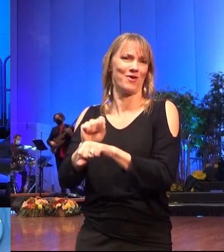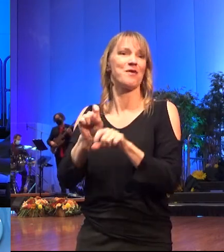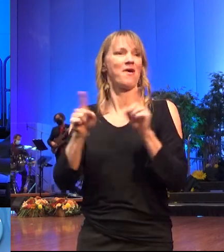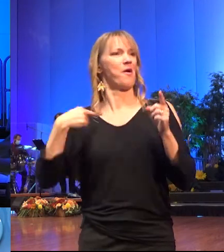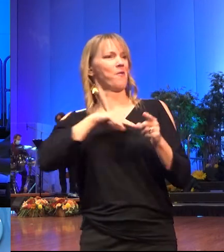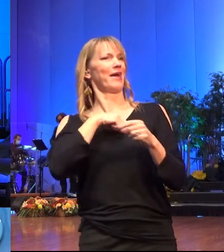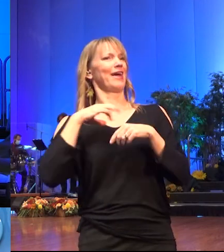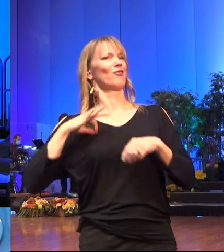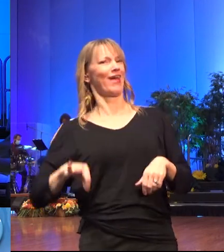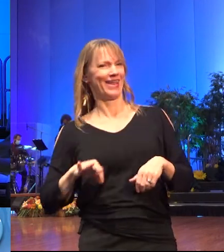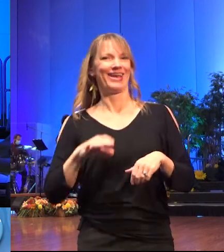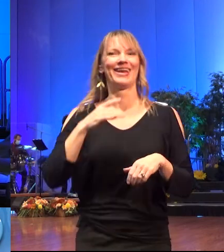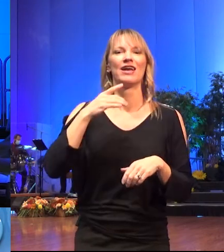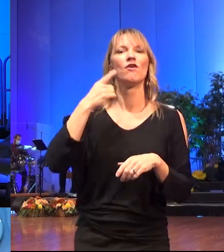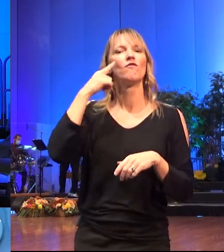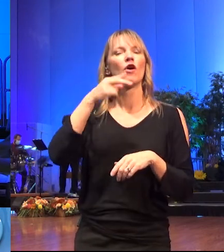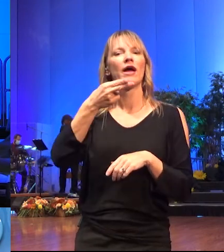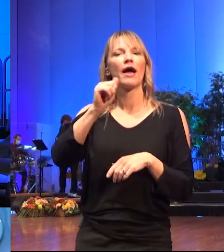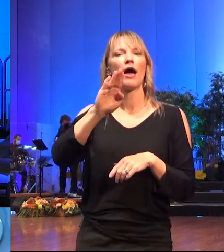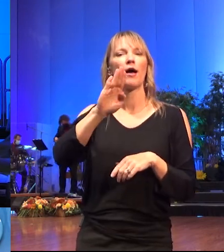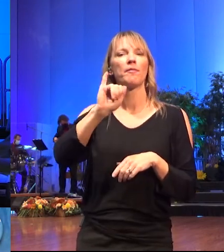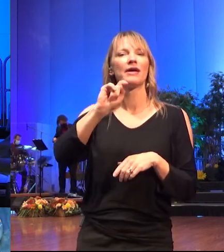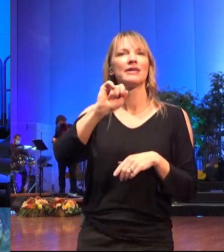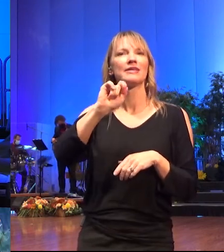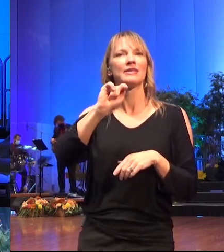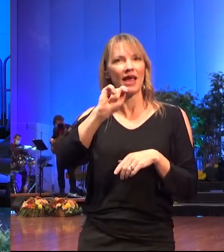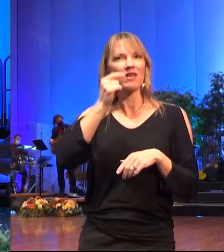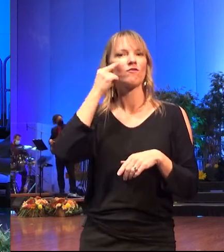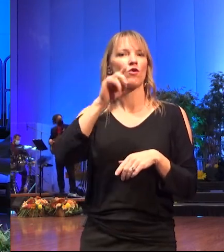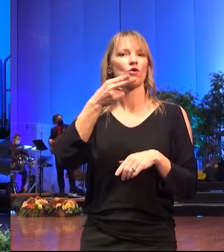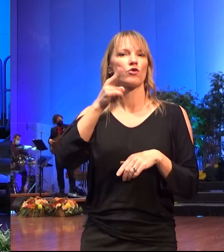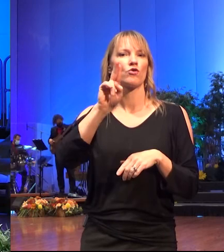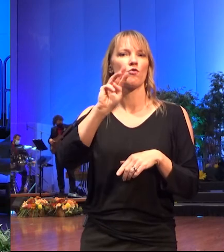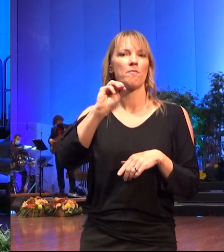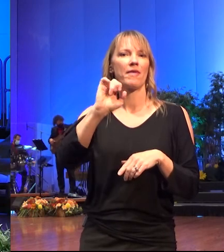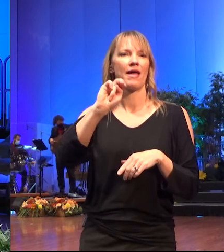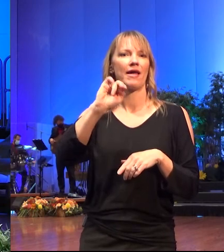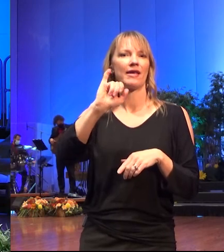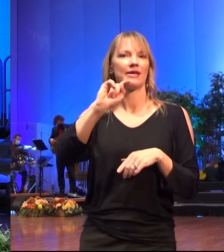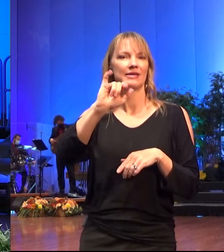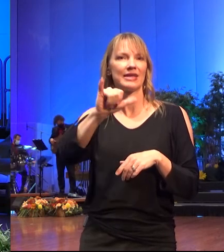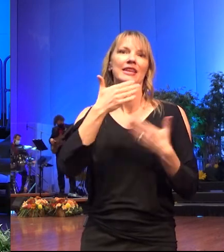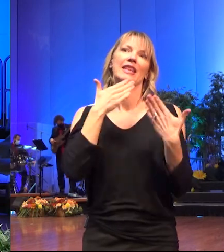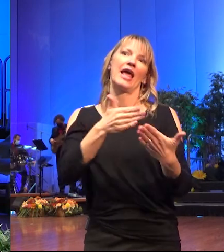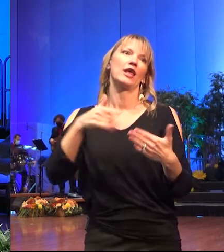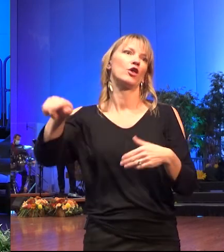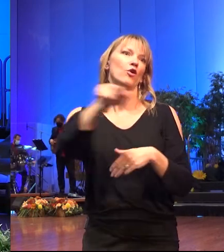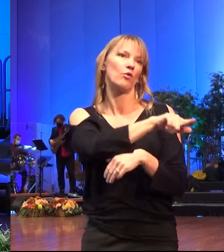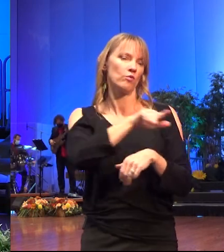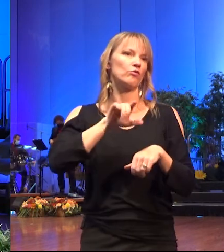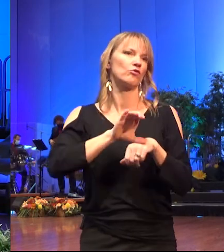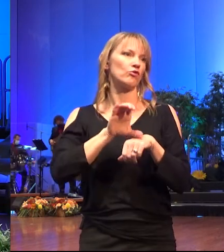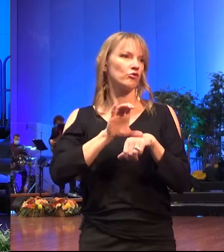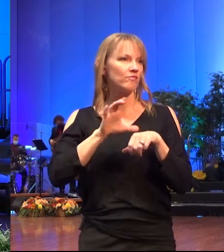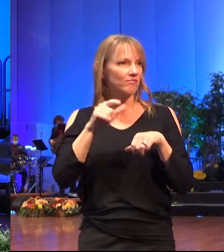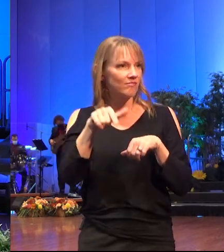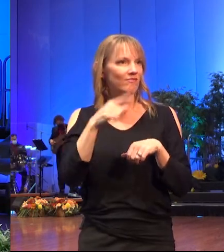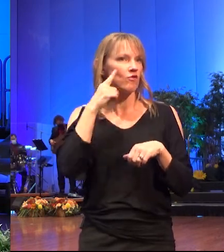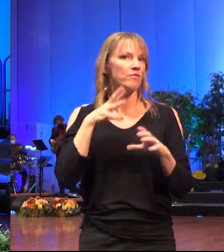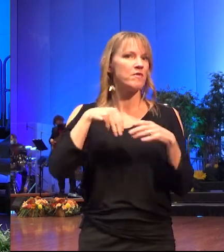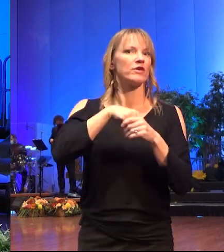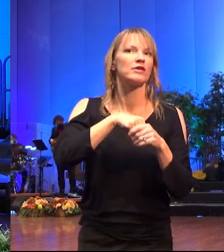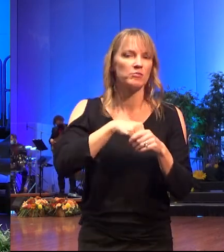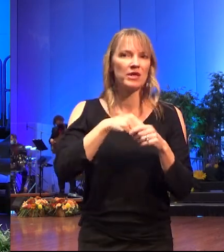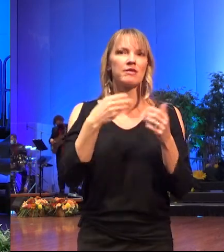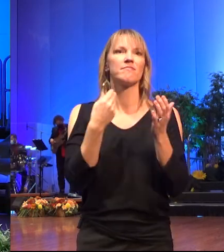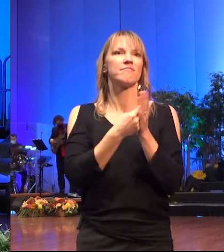a pumpkin patch out there for Habitat for Humanity, and this year so far, over $45,000. So thank you, Mile Hires, for participating in that, and I know